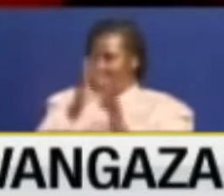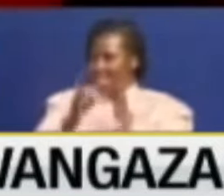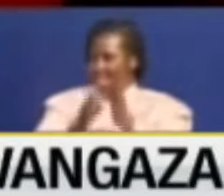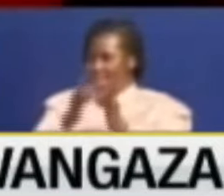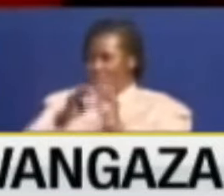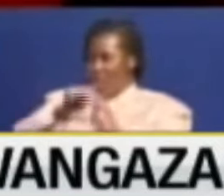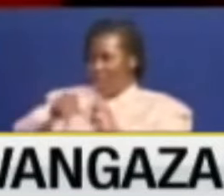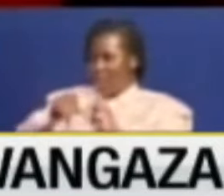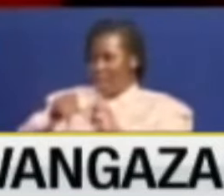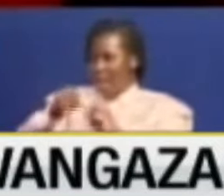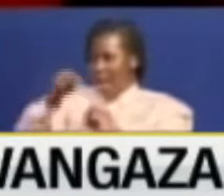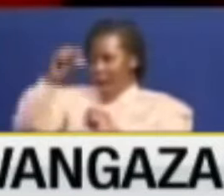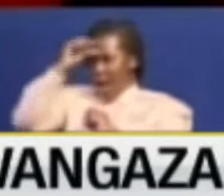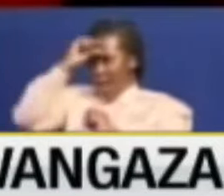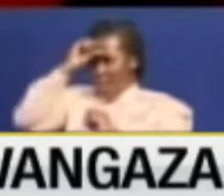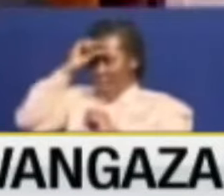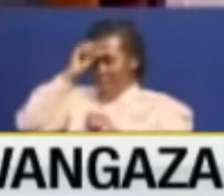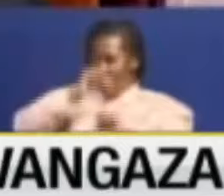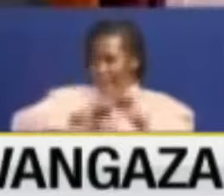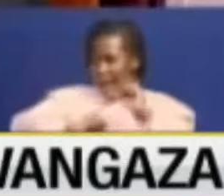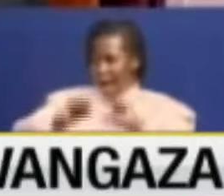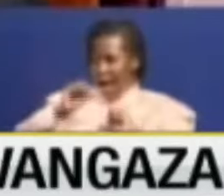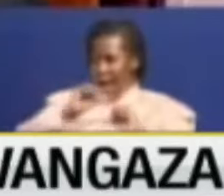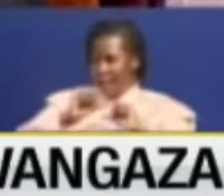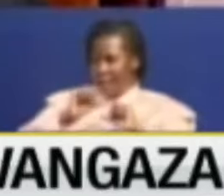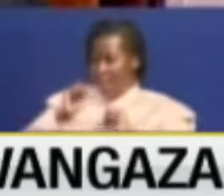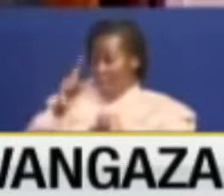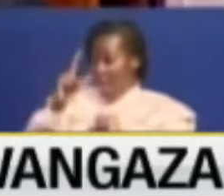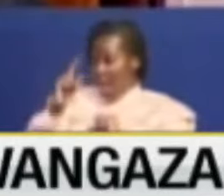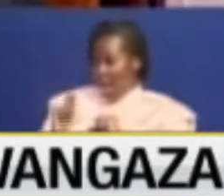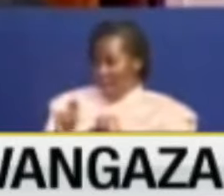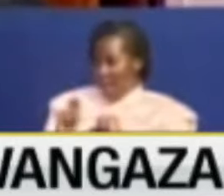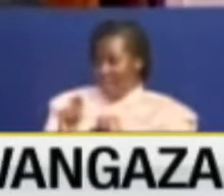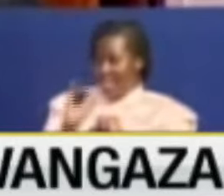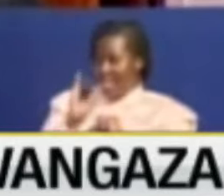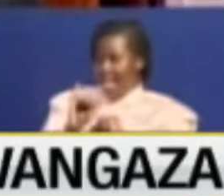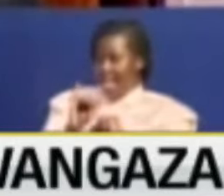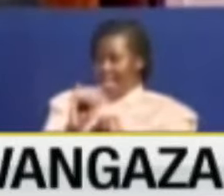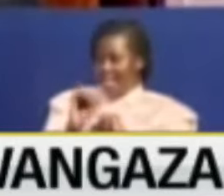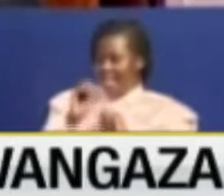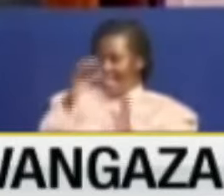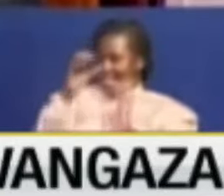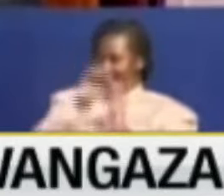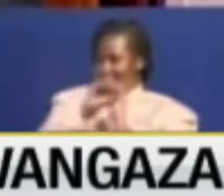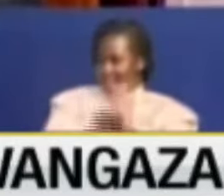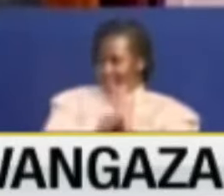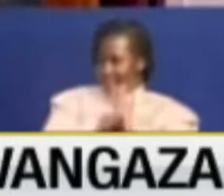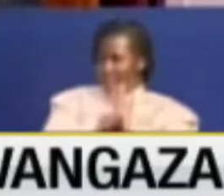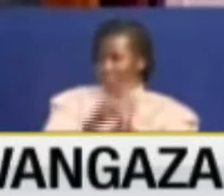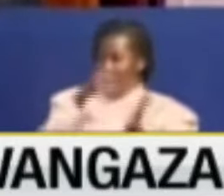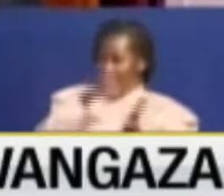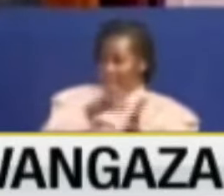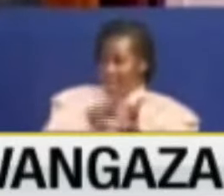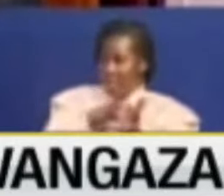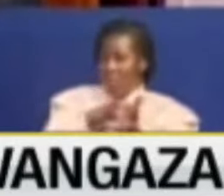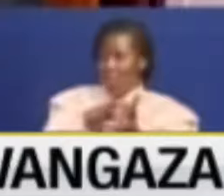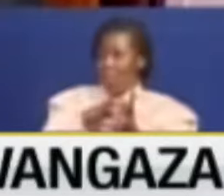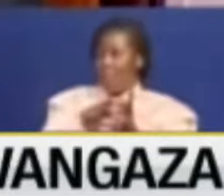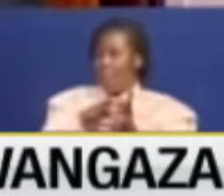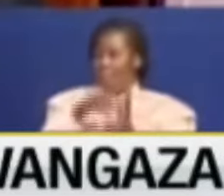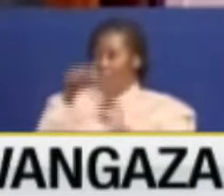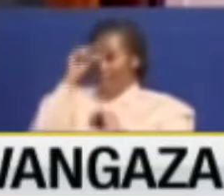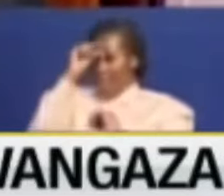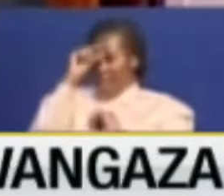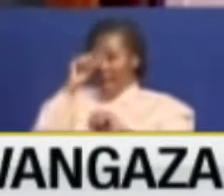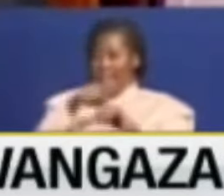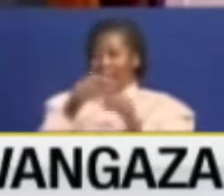County Government Act, is a case about the status of the governor of the Meru County government. As I